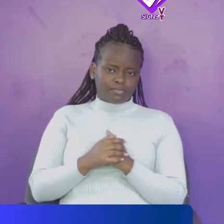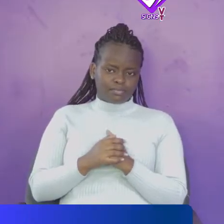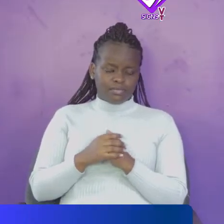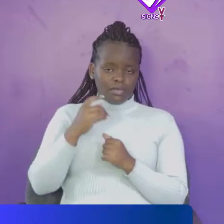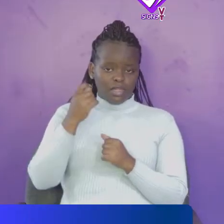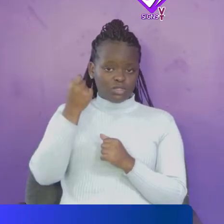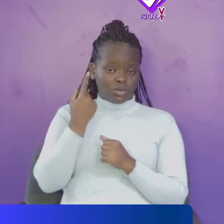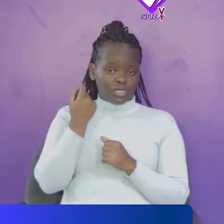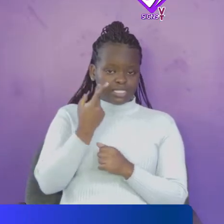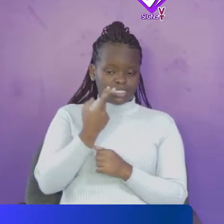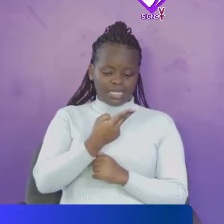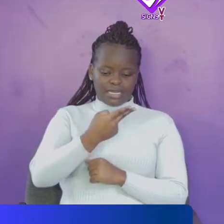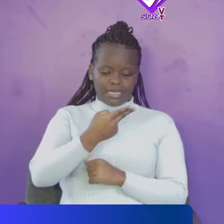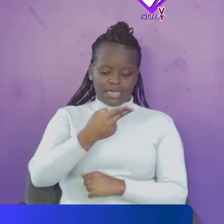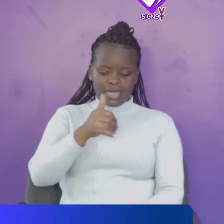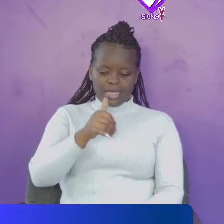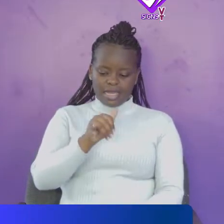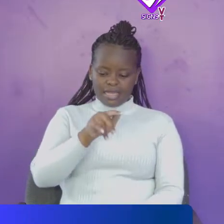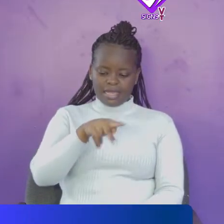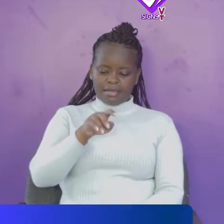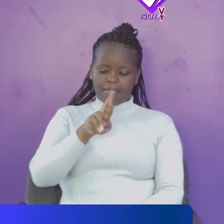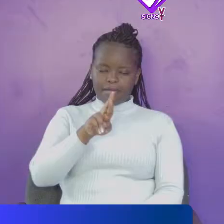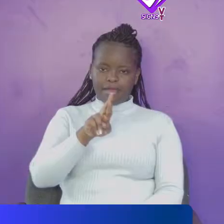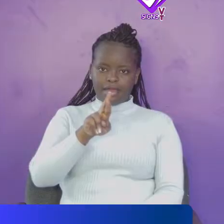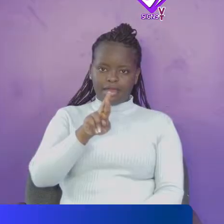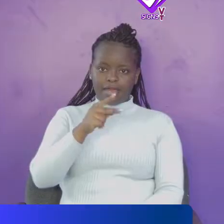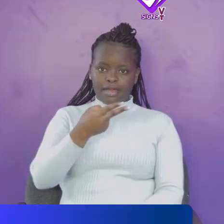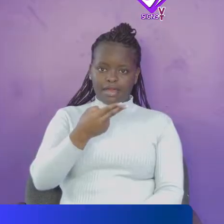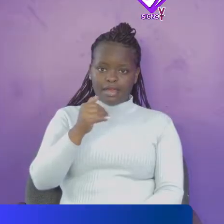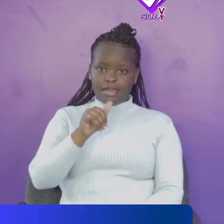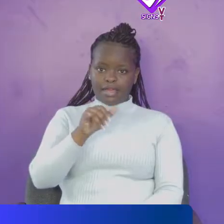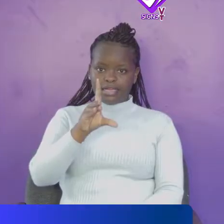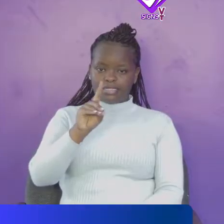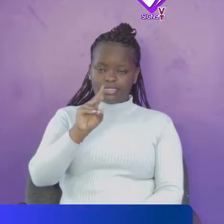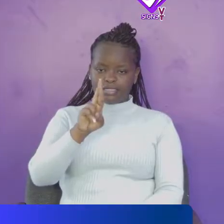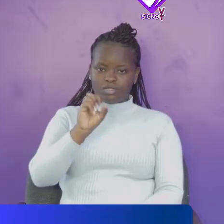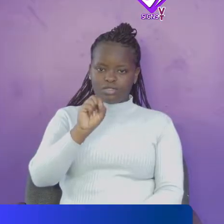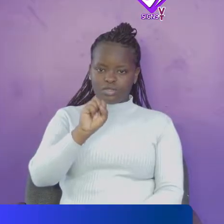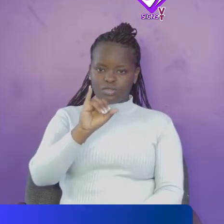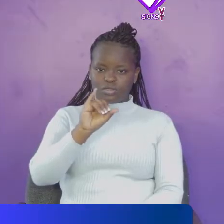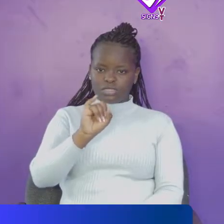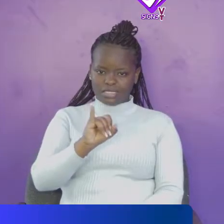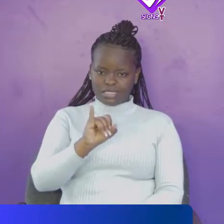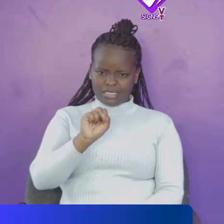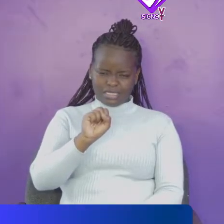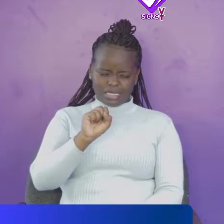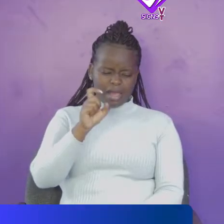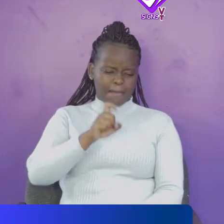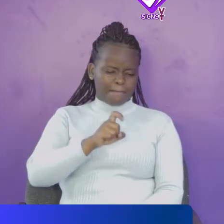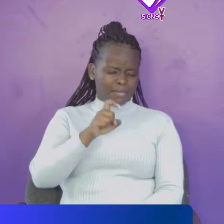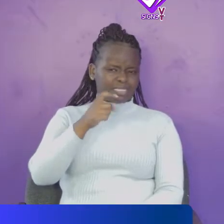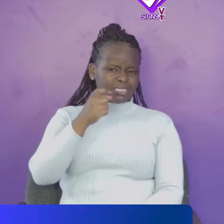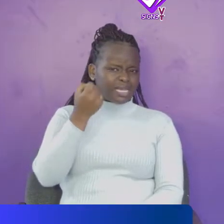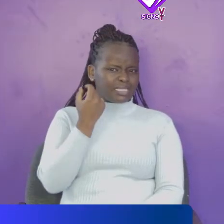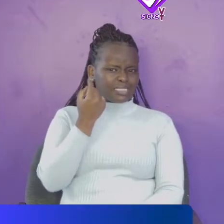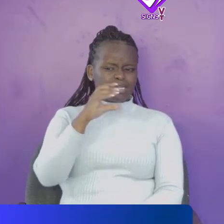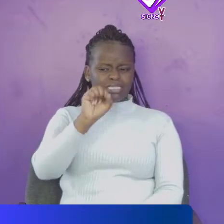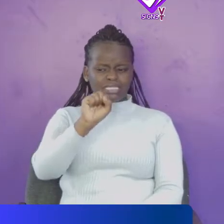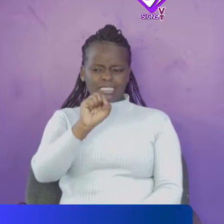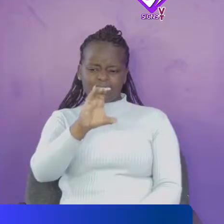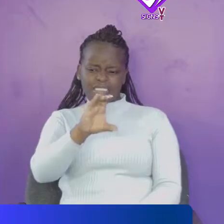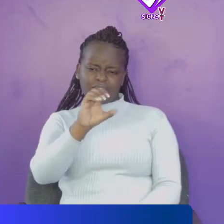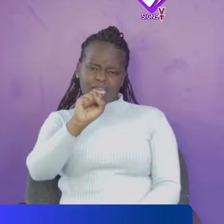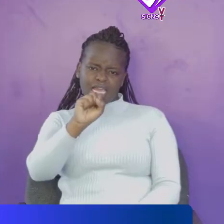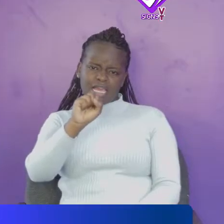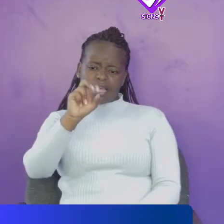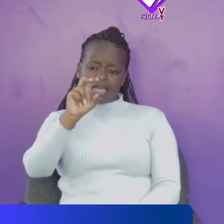understand hyperhidrosis, we also need to understand the functions of the nervous system, from the CNS, central nervous system, which